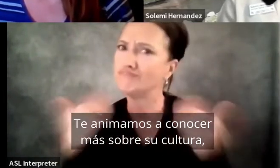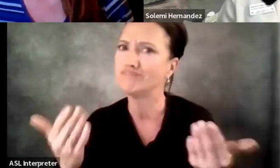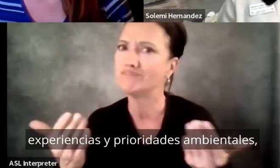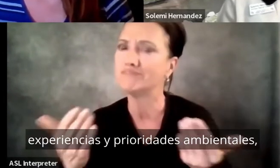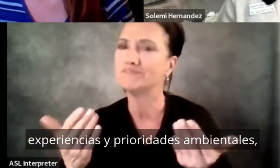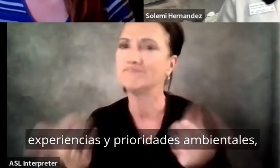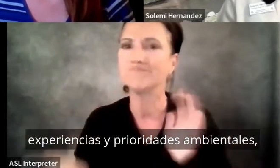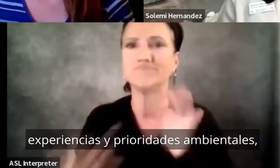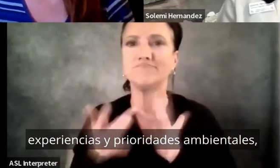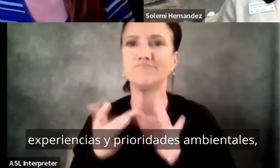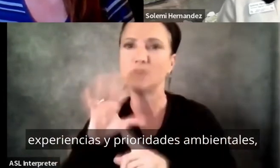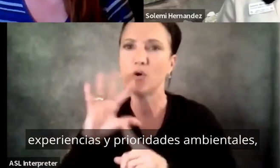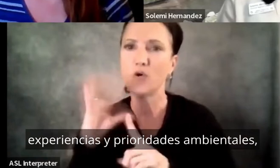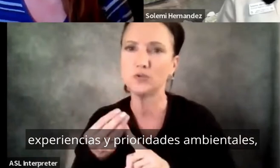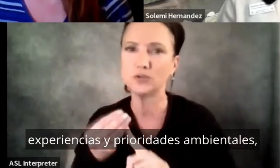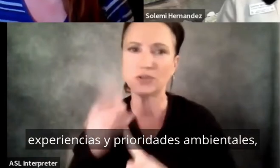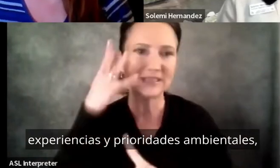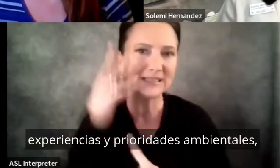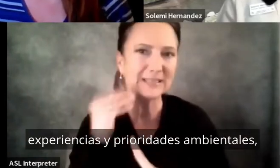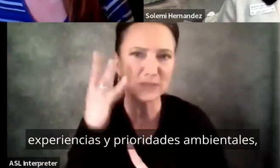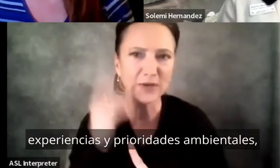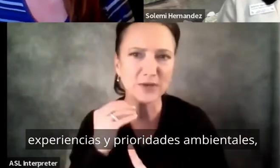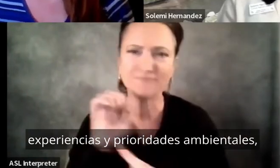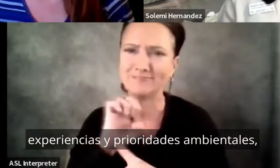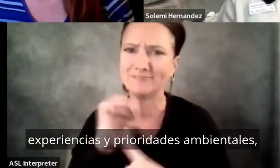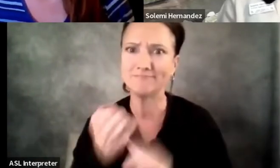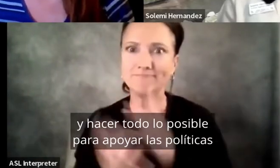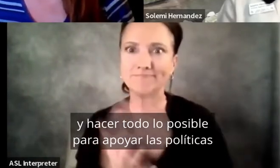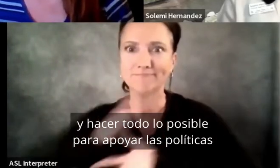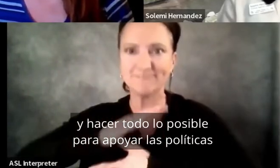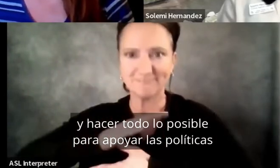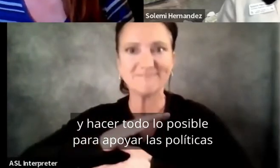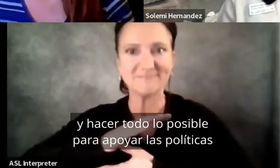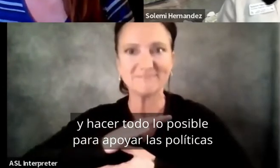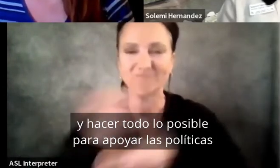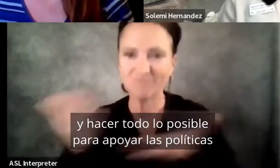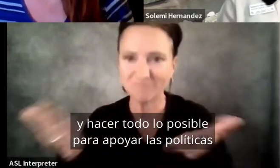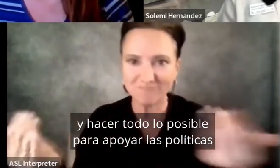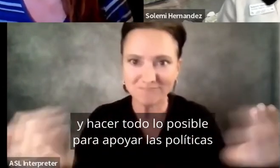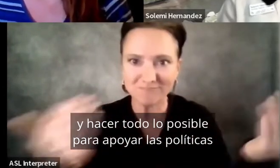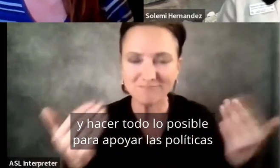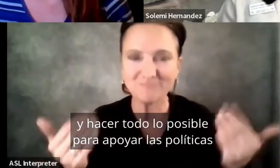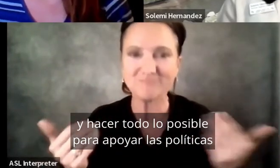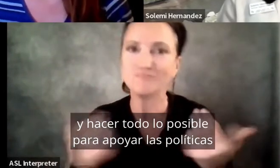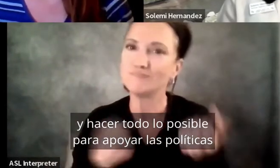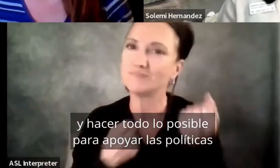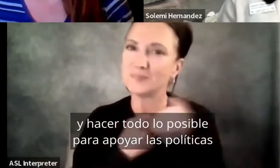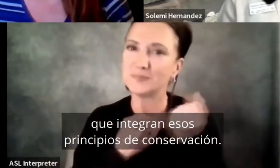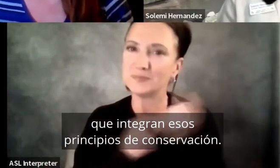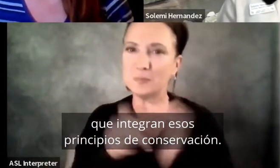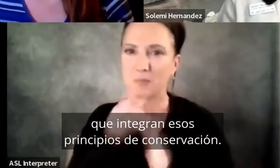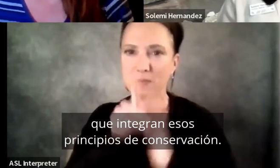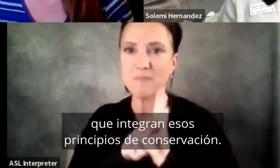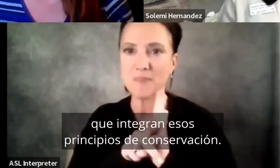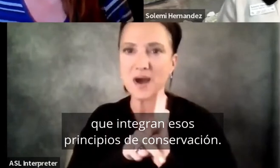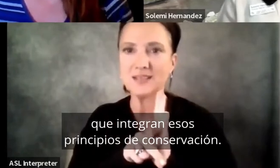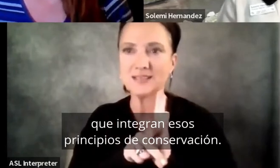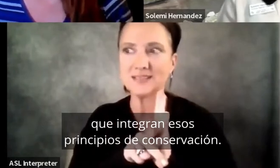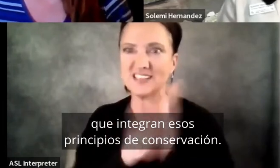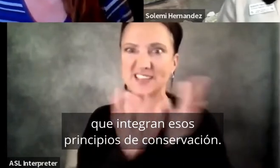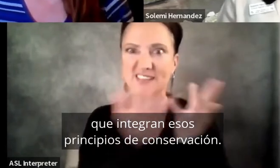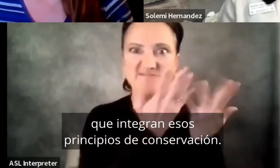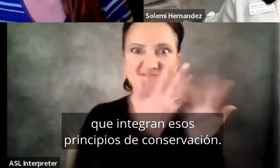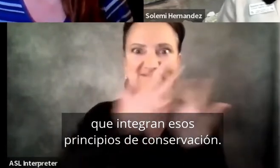culture, experiences, and environmental priorities, and to do your best to support policies that integrate